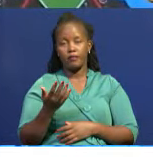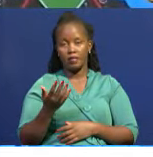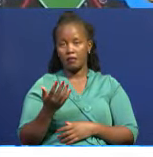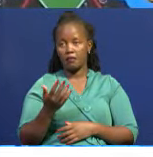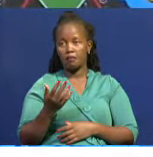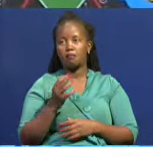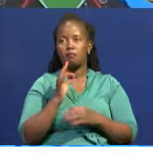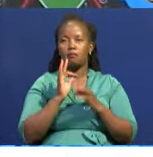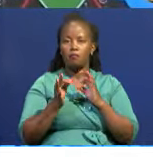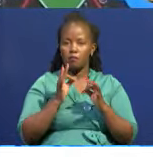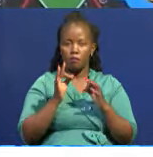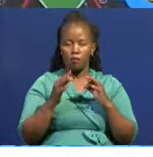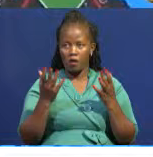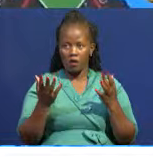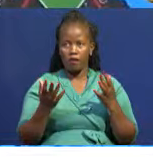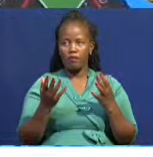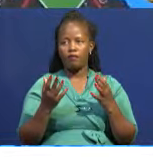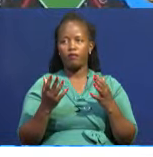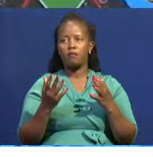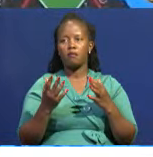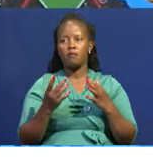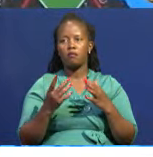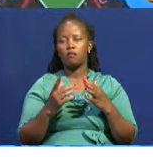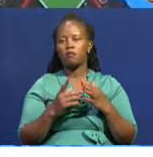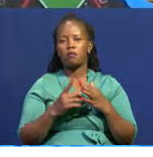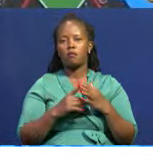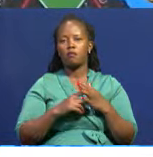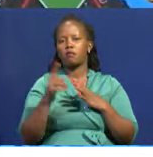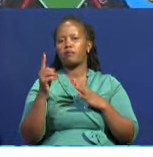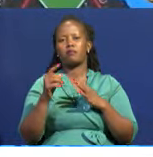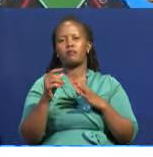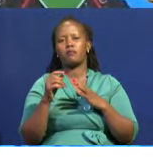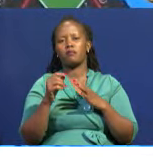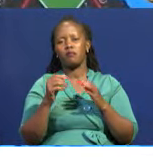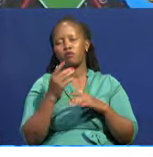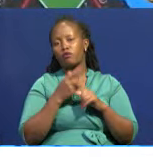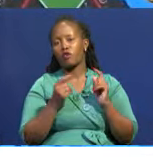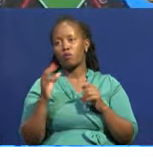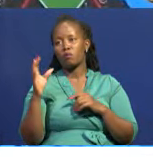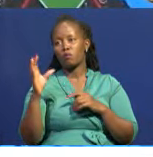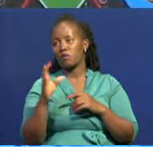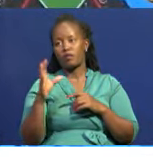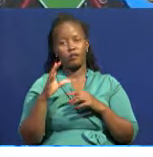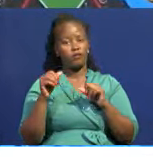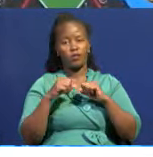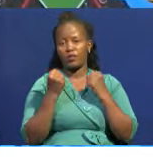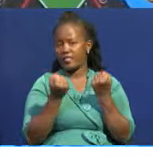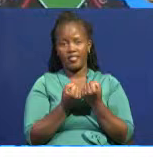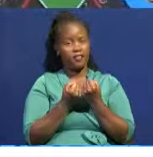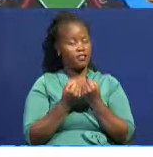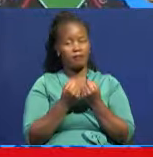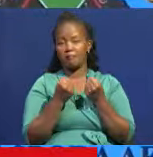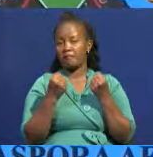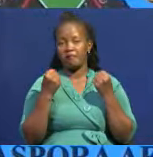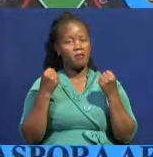can you run away from the civil society? I think it's not possible